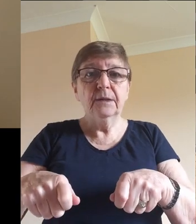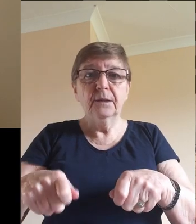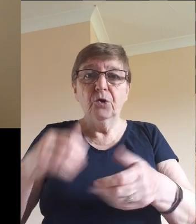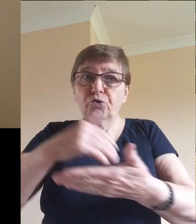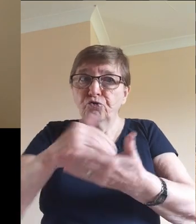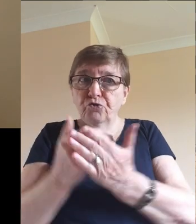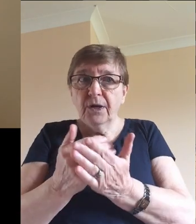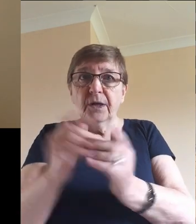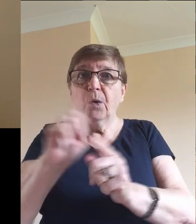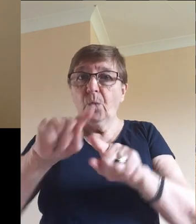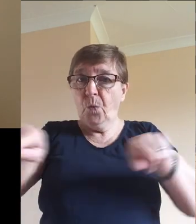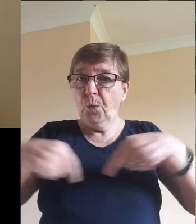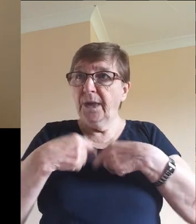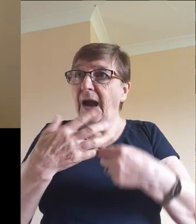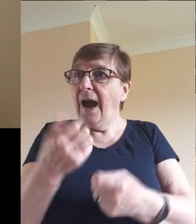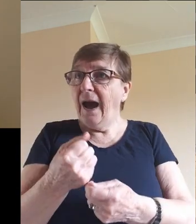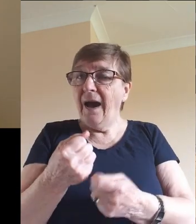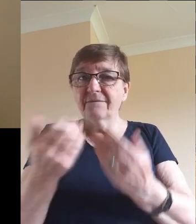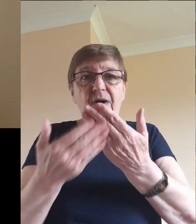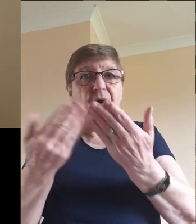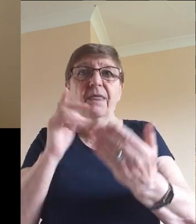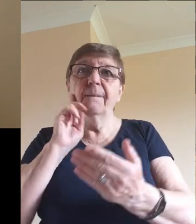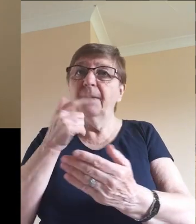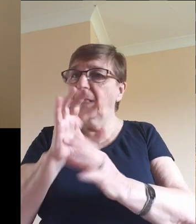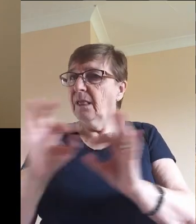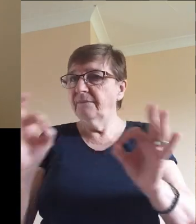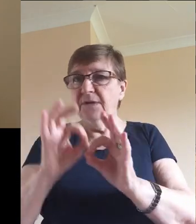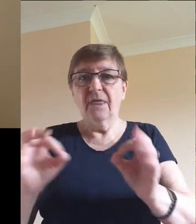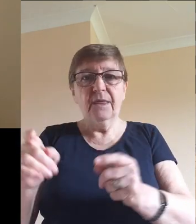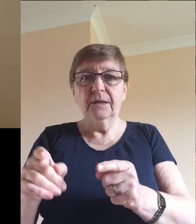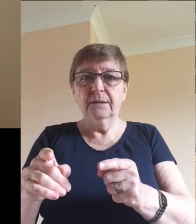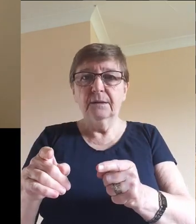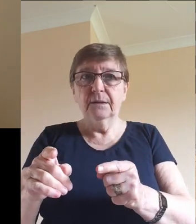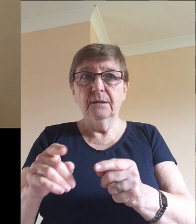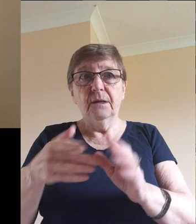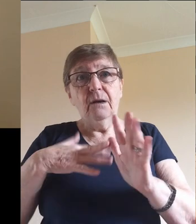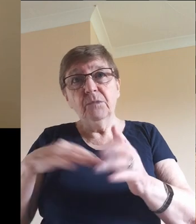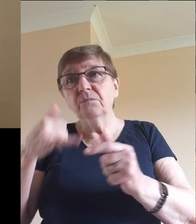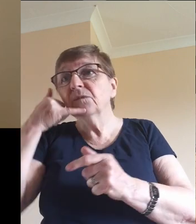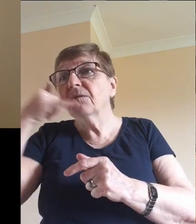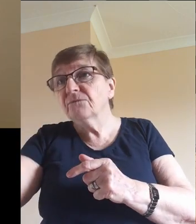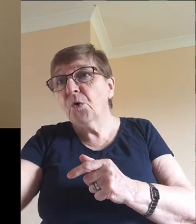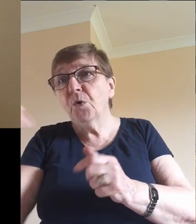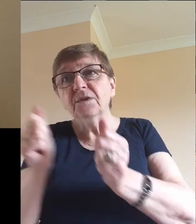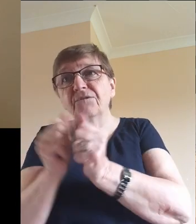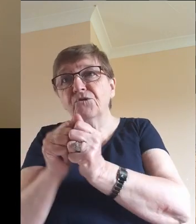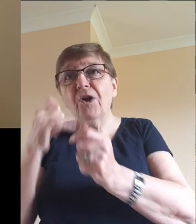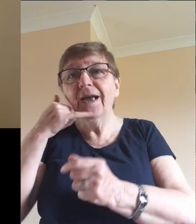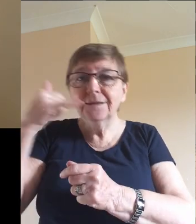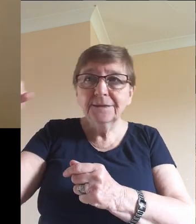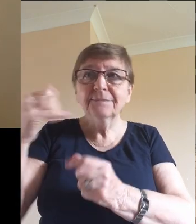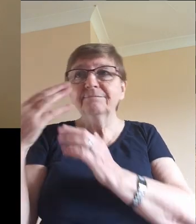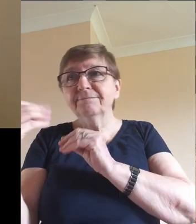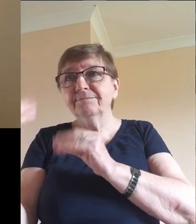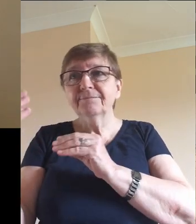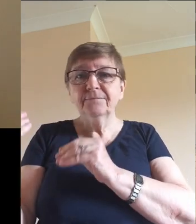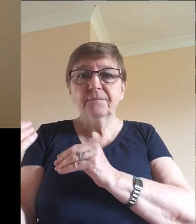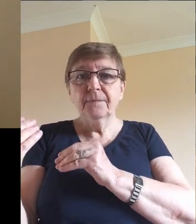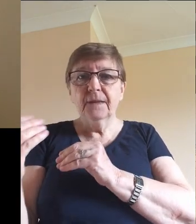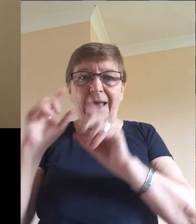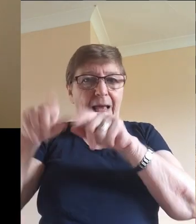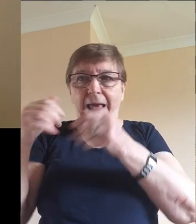or by being a friendly voice at the end of a telephone for people who cannot leave their houses and are feeling isolated and